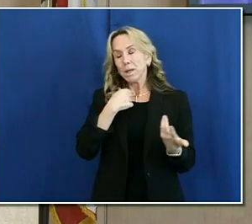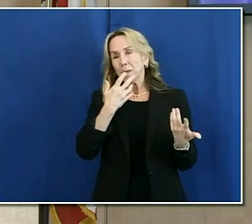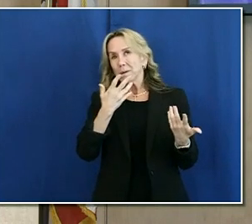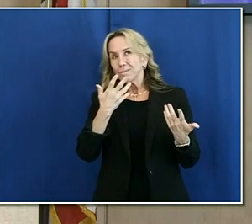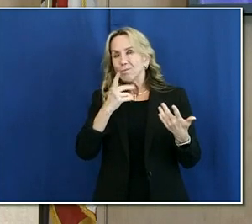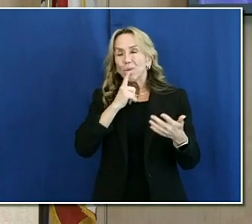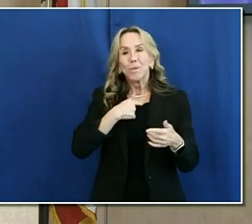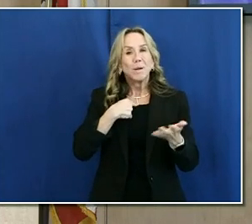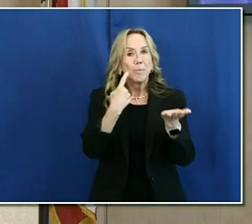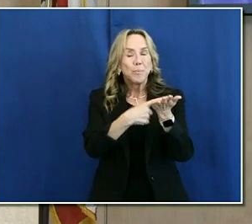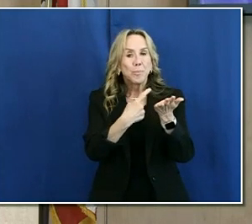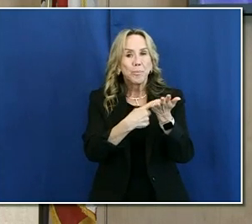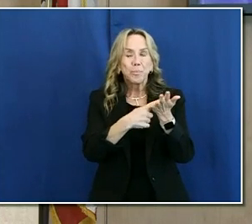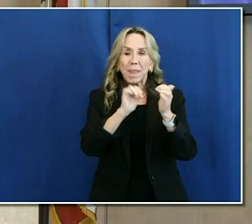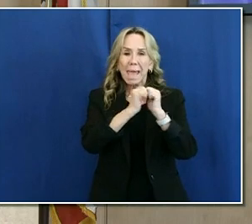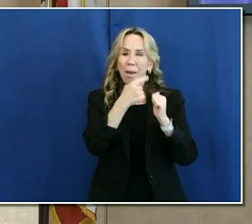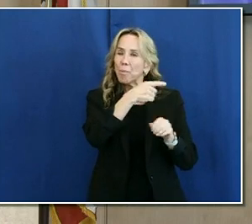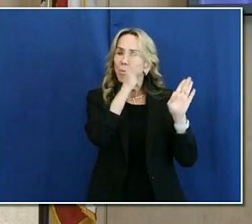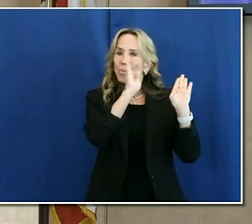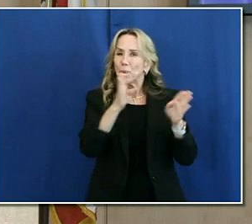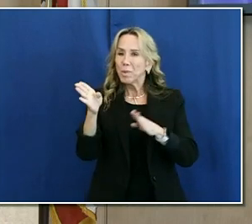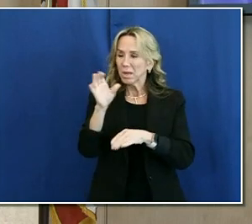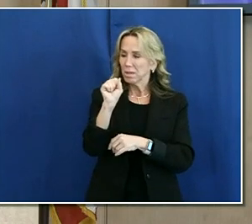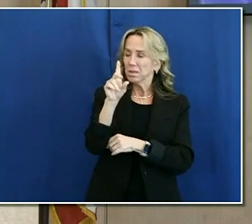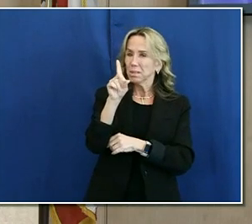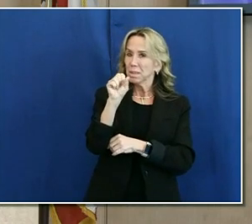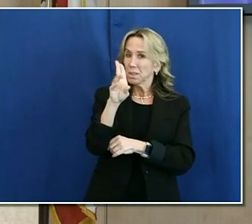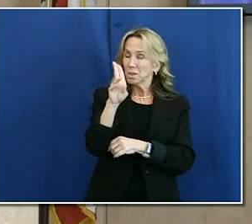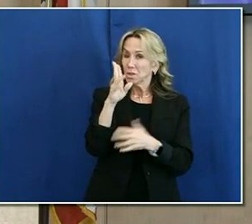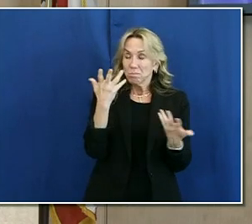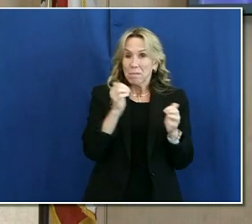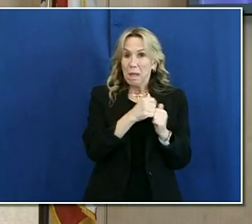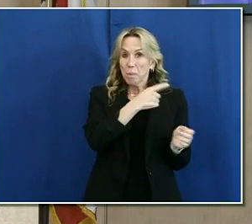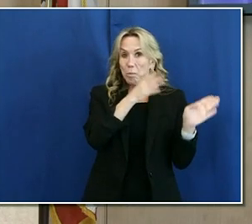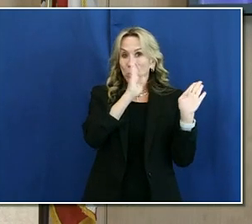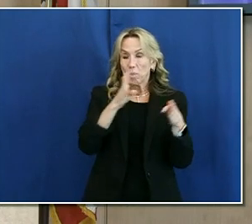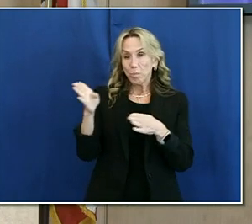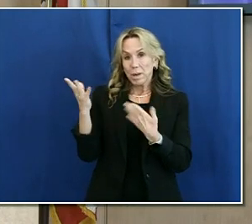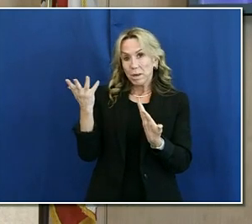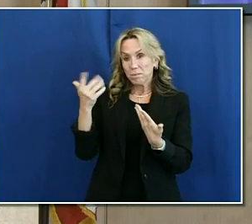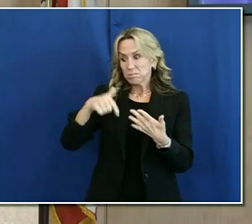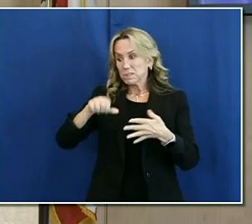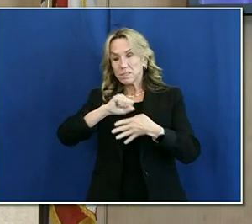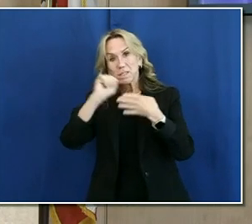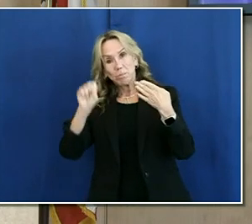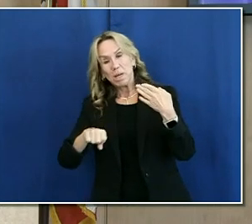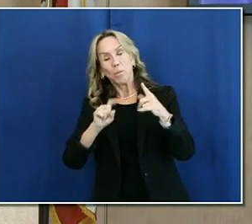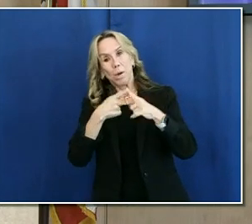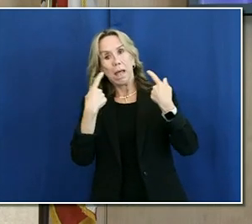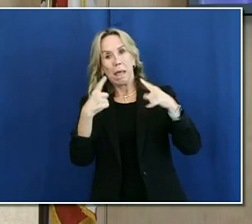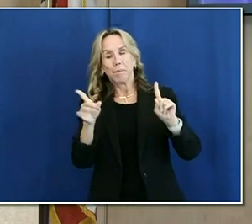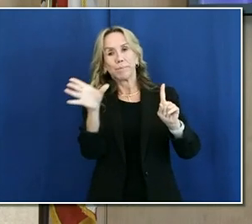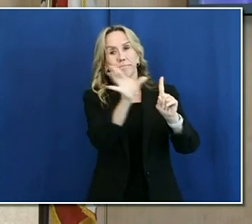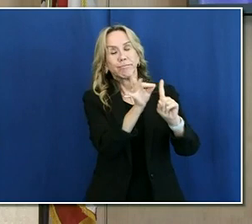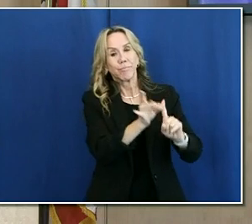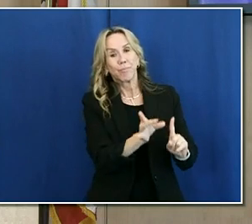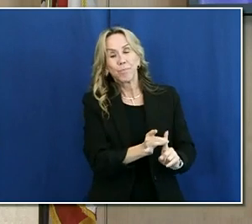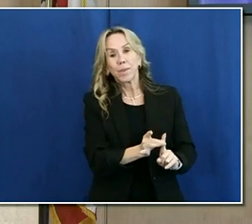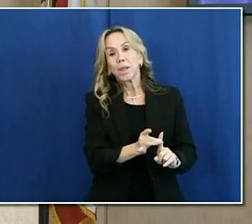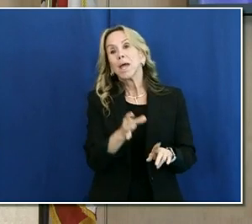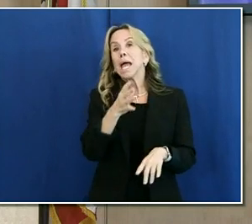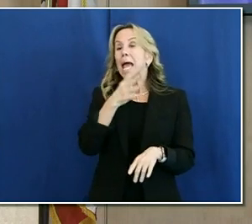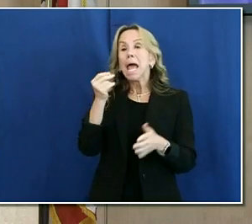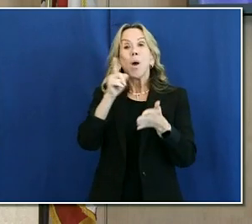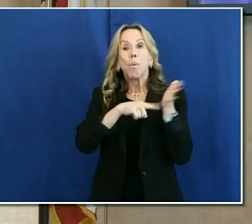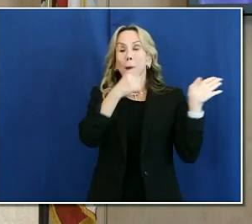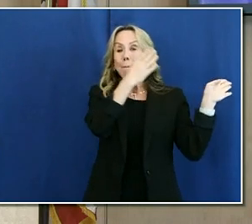they have prepared to accept students this semester, and also what they're going to be doing based on the cases